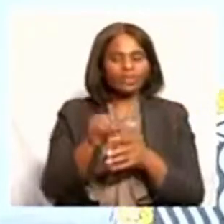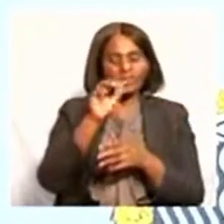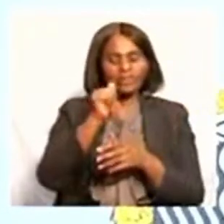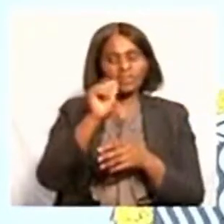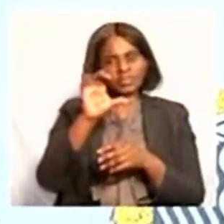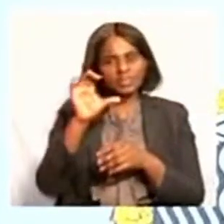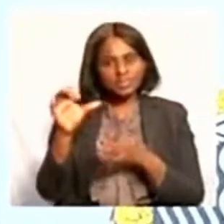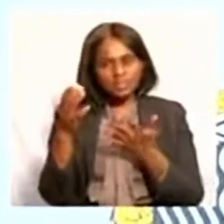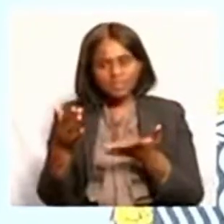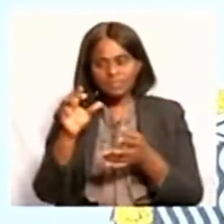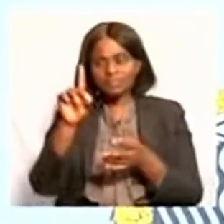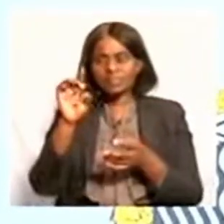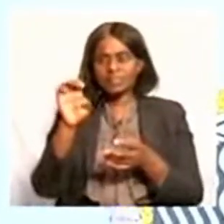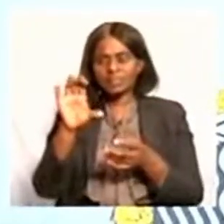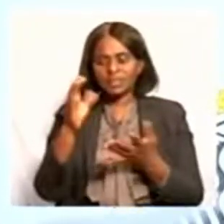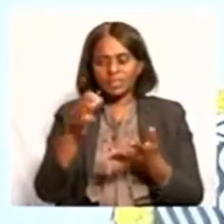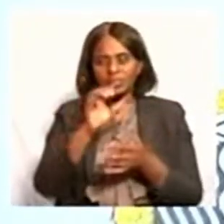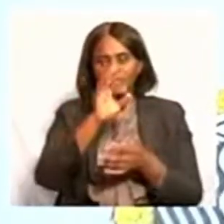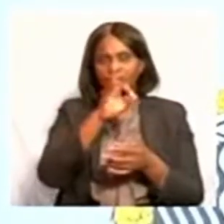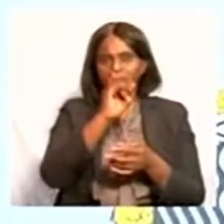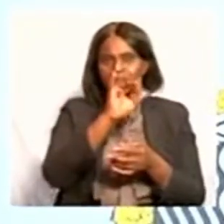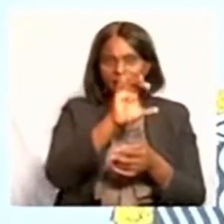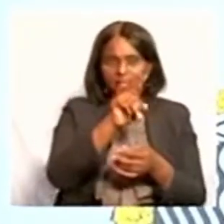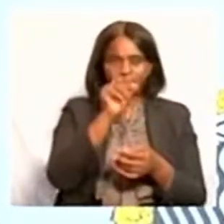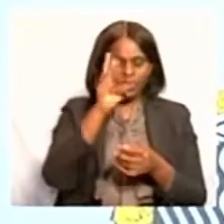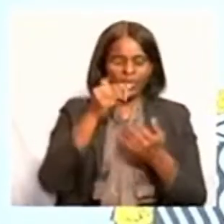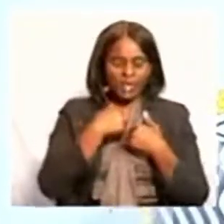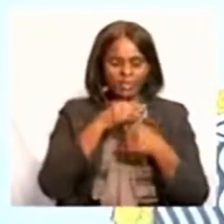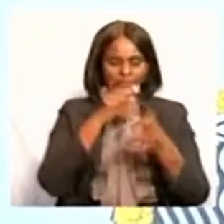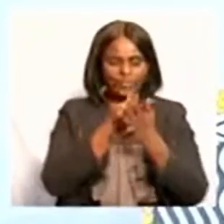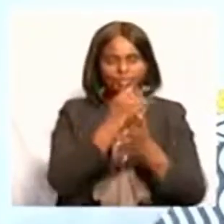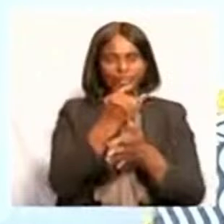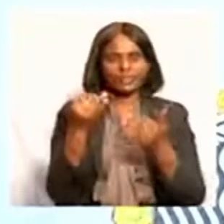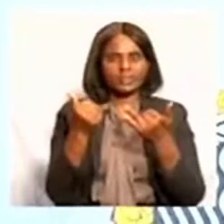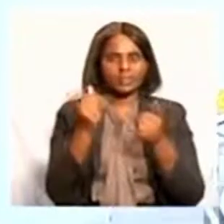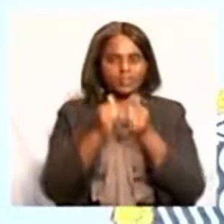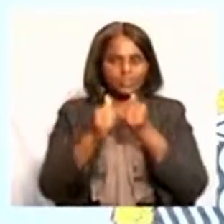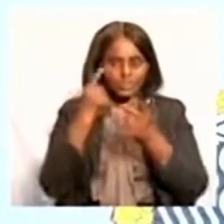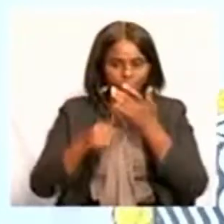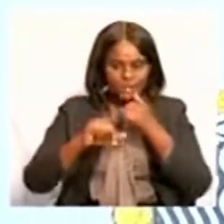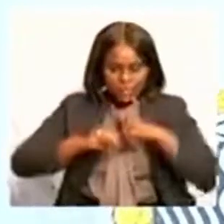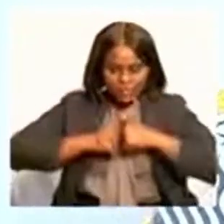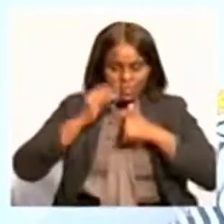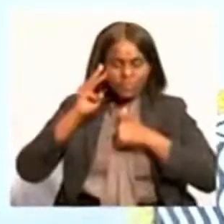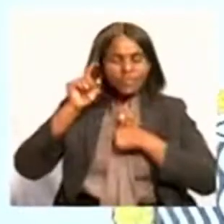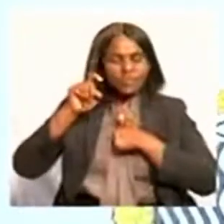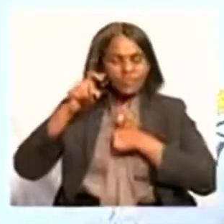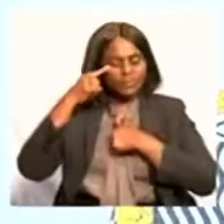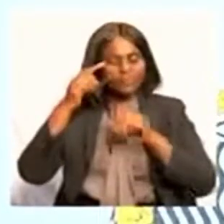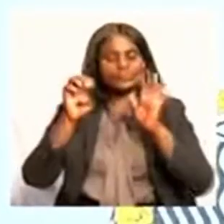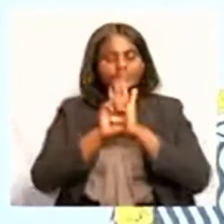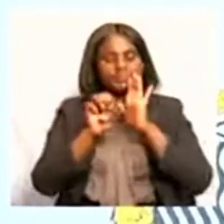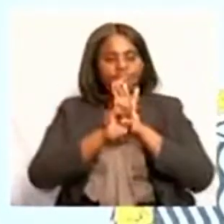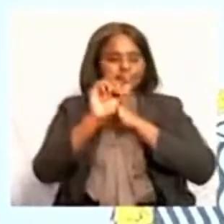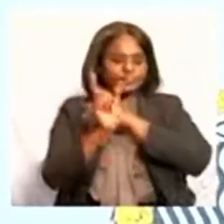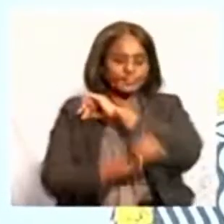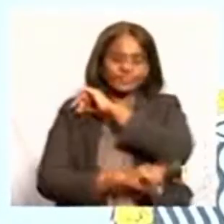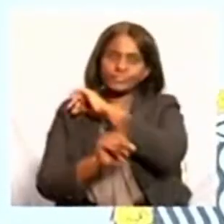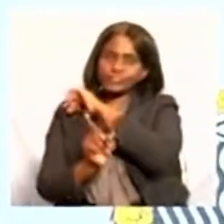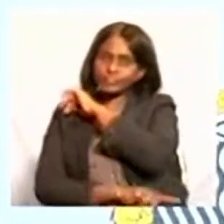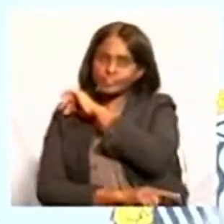ACC, the DEC, FIC will take up those issues now, which will require, for example,